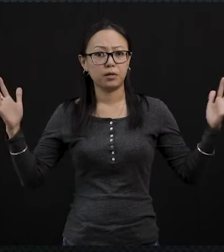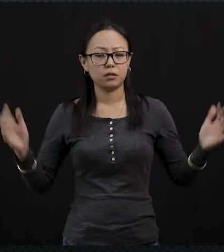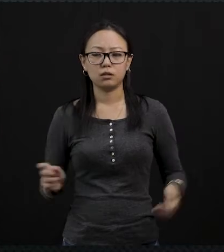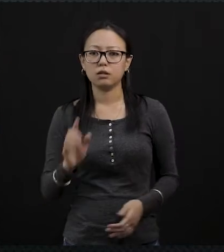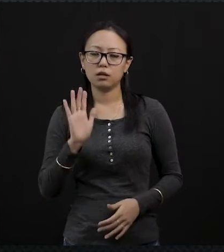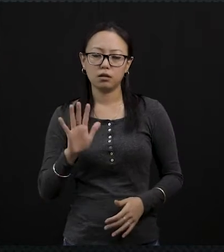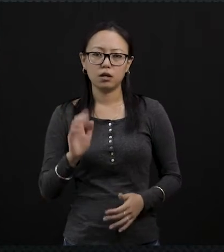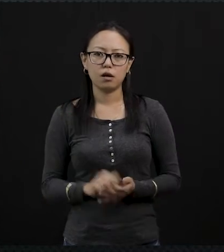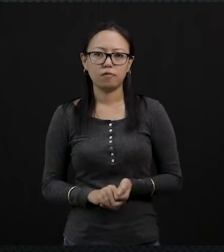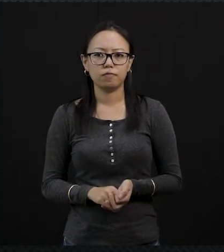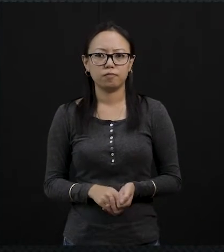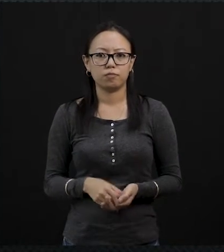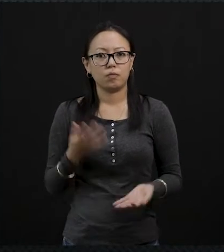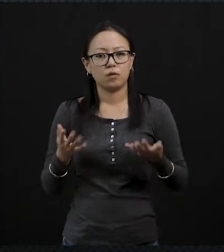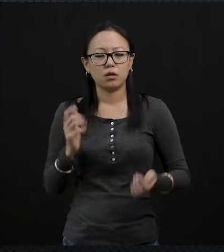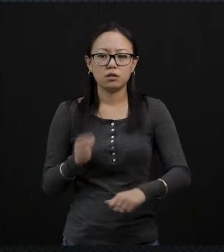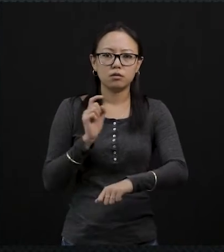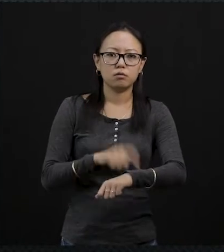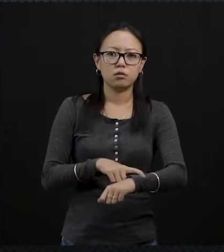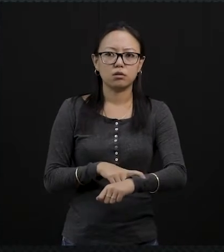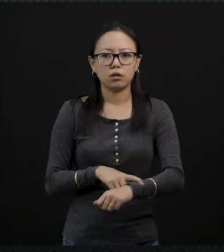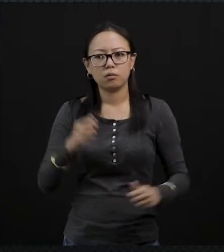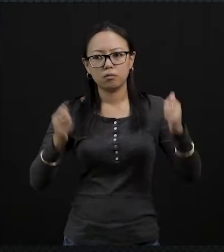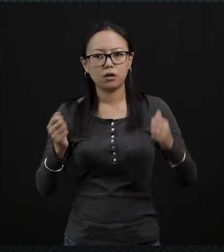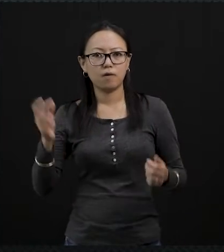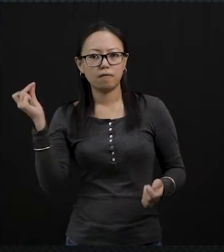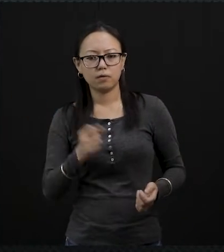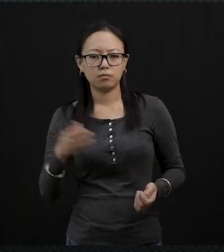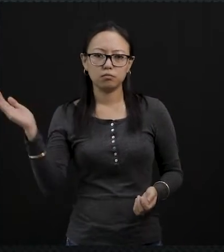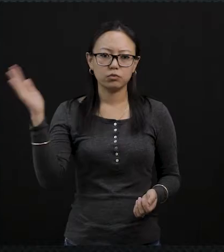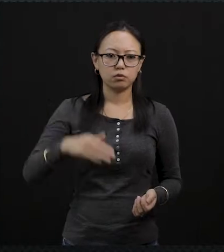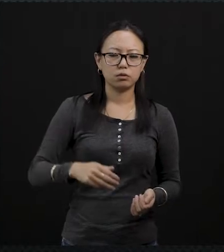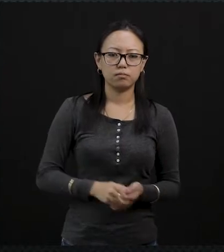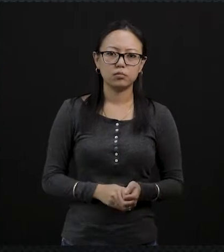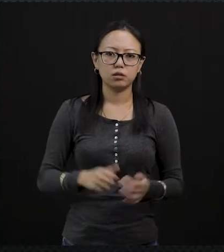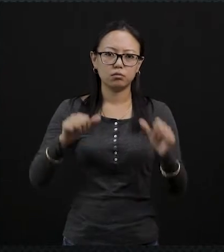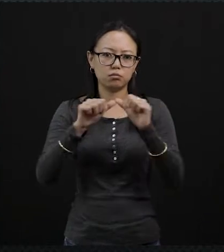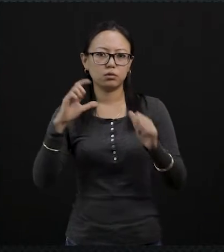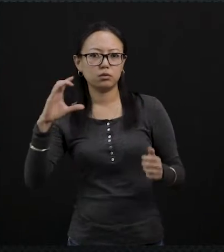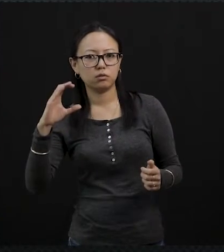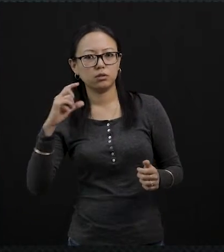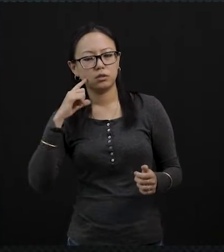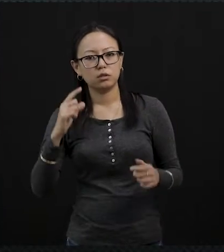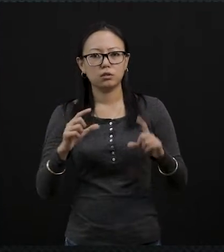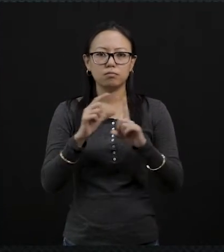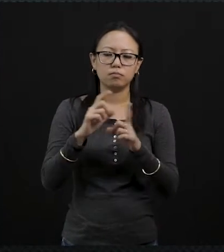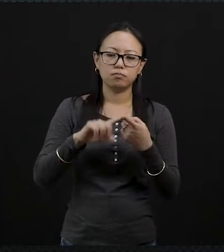And then anytime any car can hit you. So students, prevention is